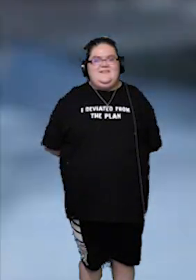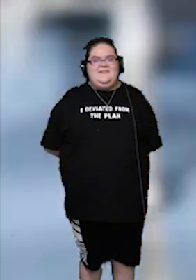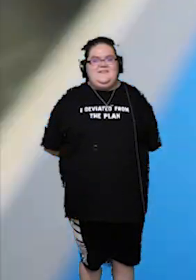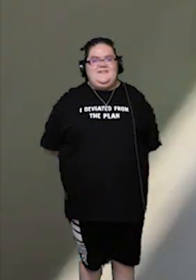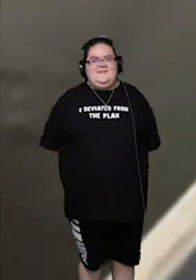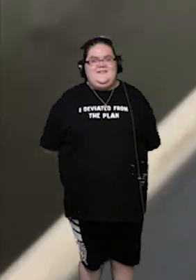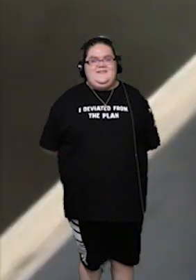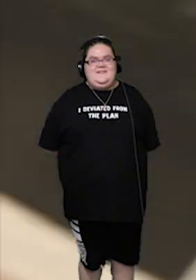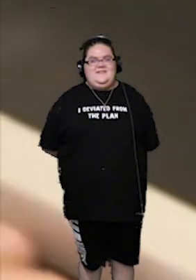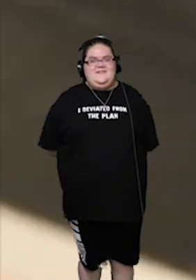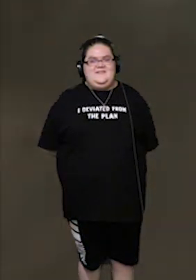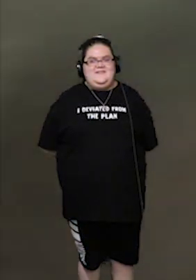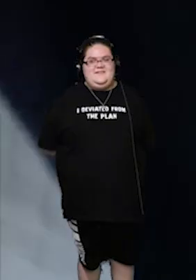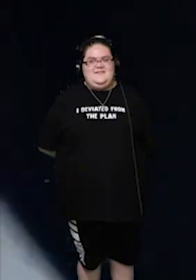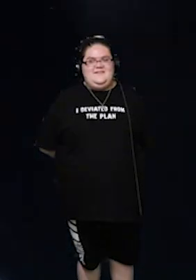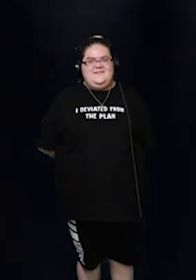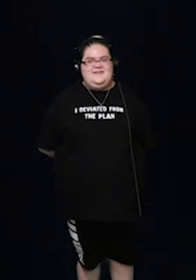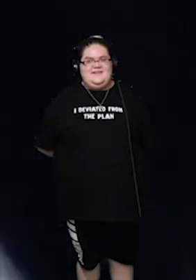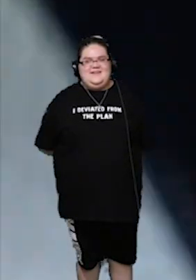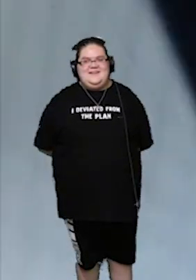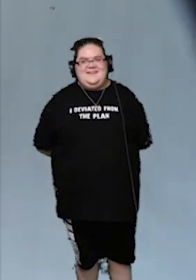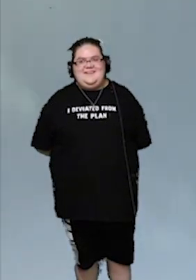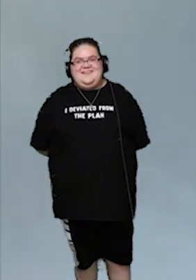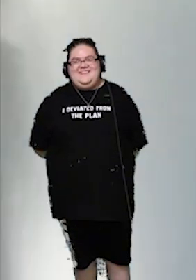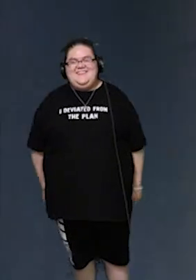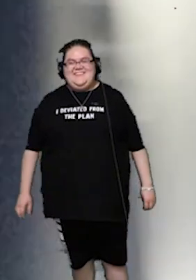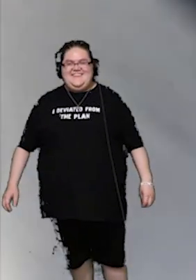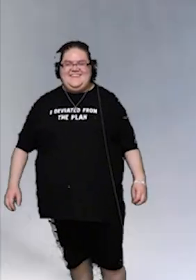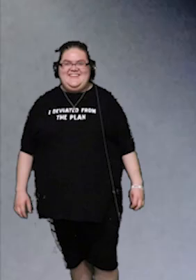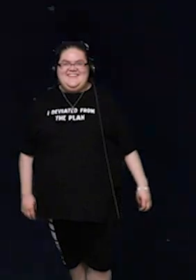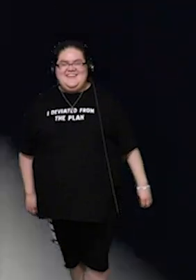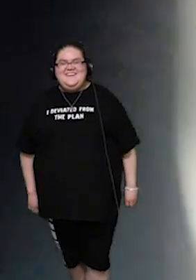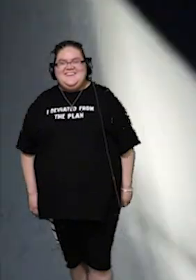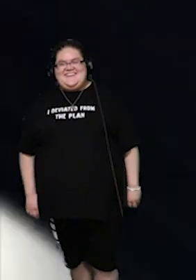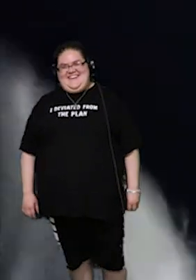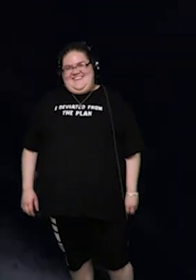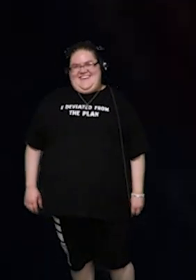can't get out, guys. No, don't move it. No, what do you mean, don't move it? No, don't move it.